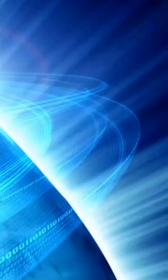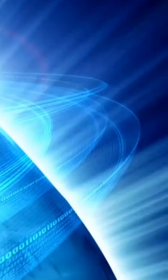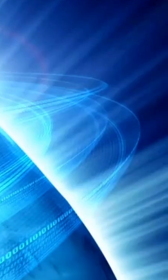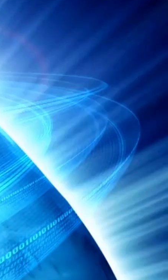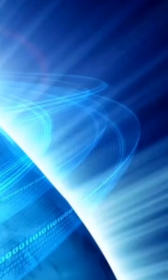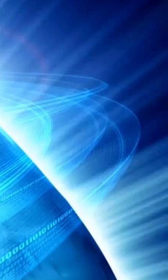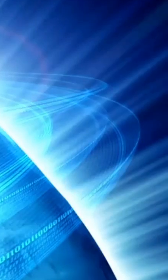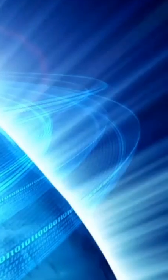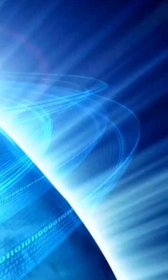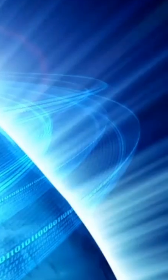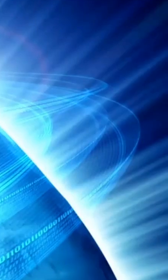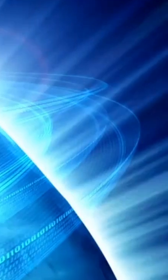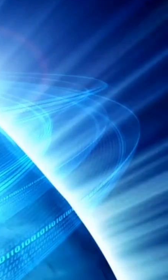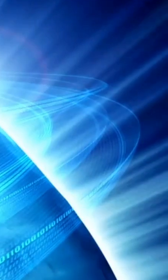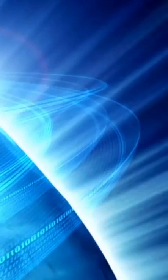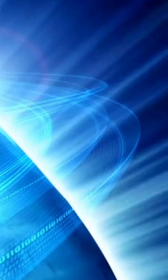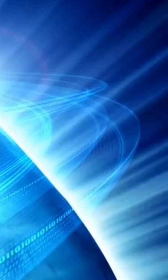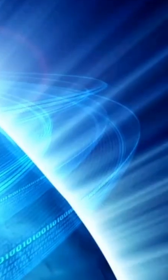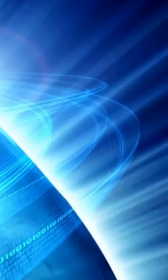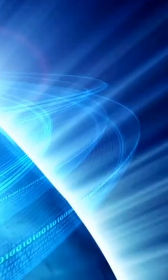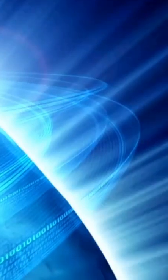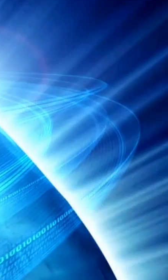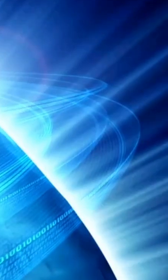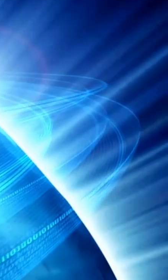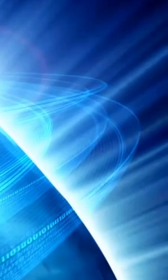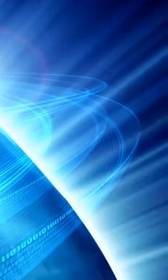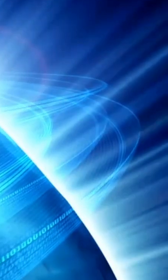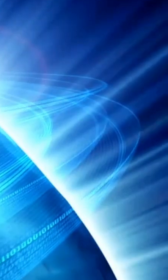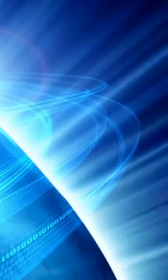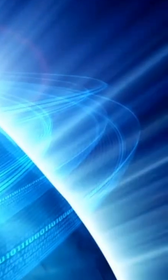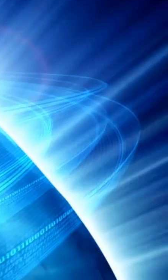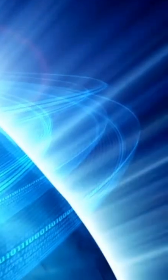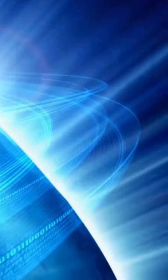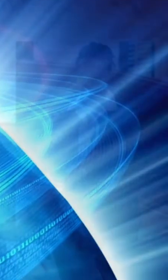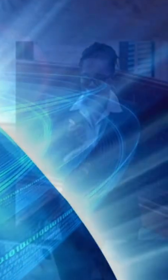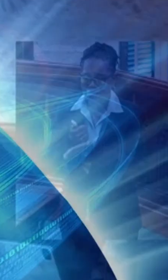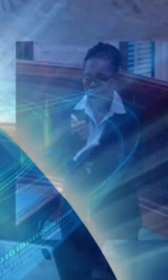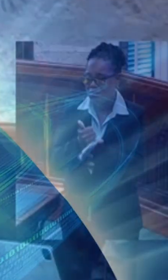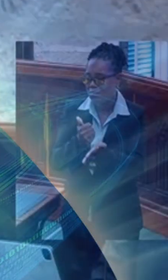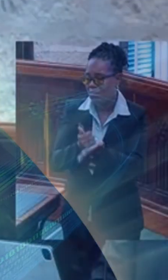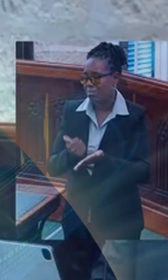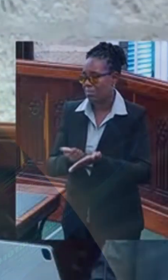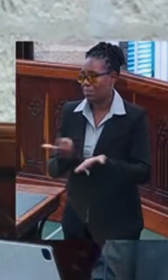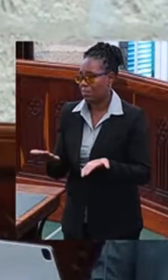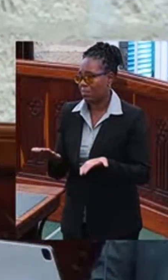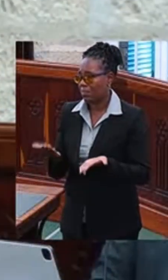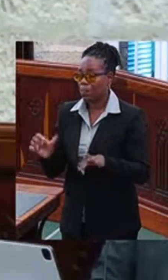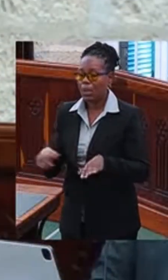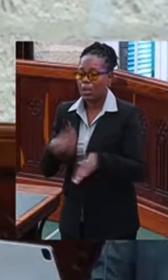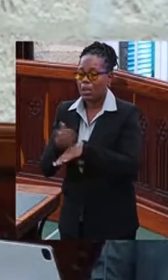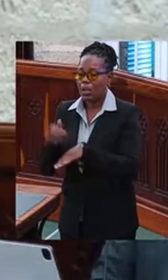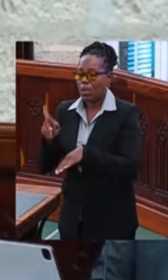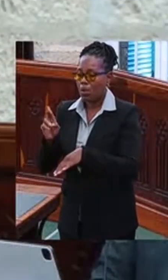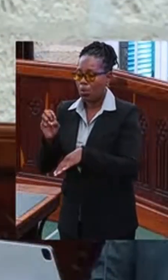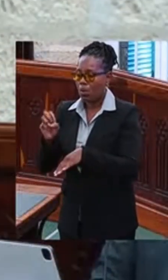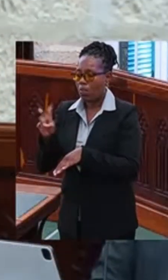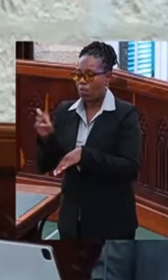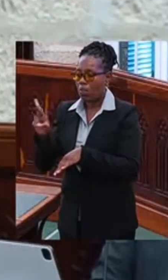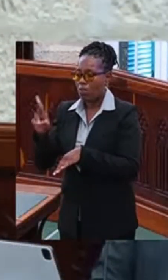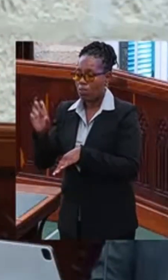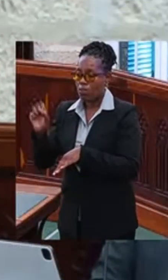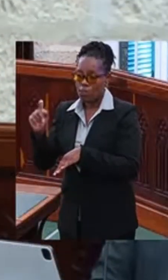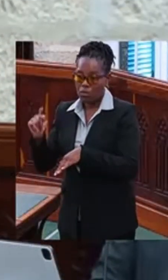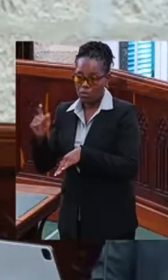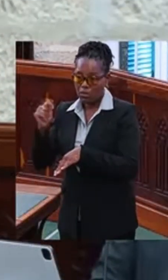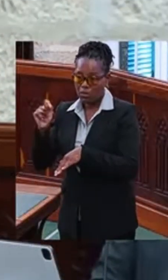In addressing these questions, it is incumbent upon the Minister to explain the financial impact each proposal will have on